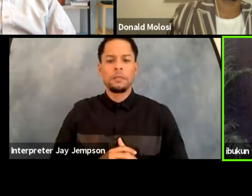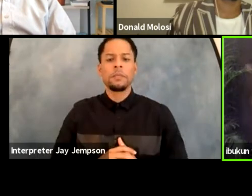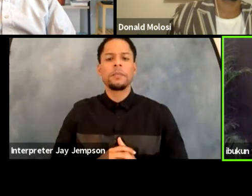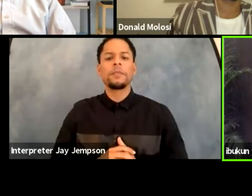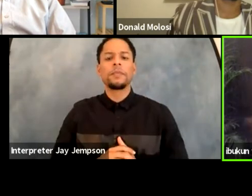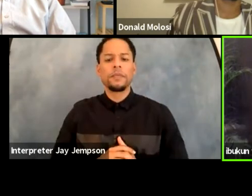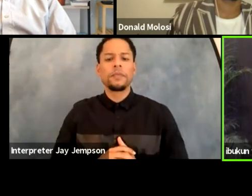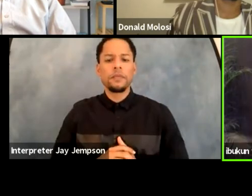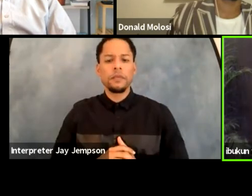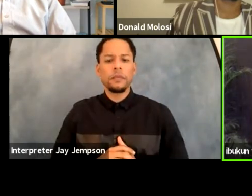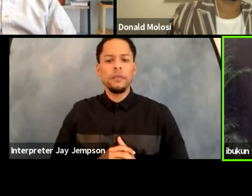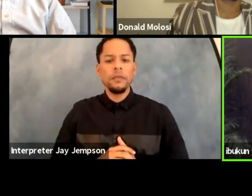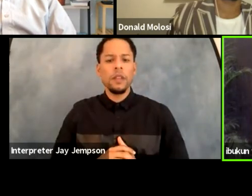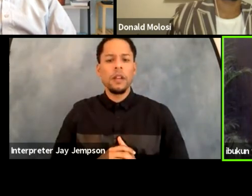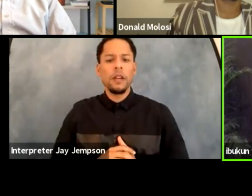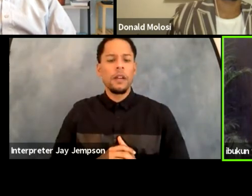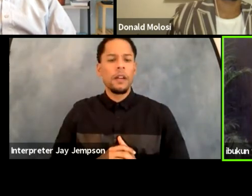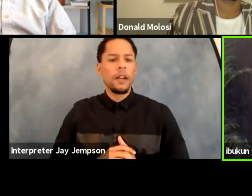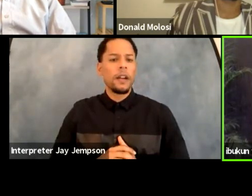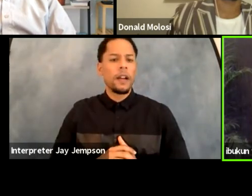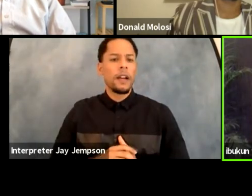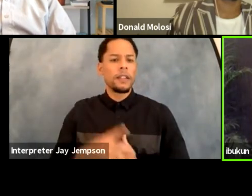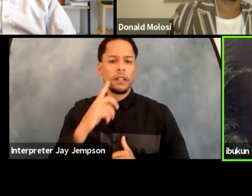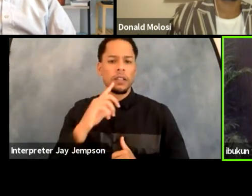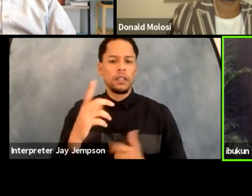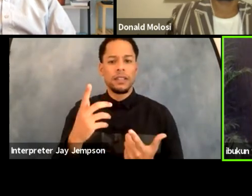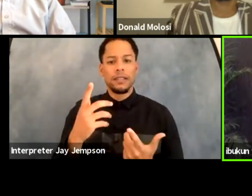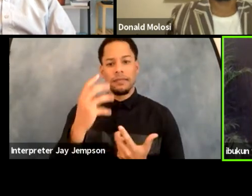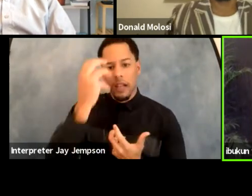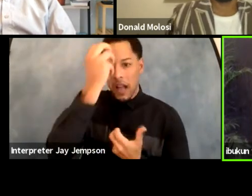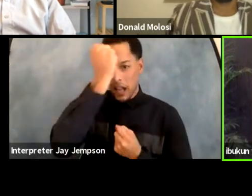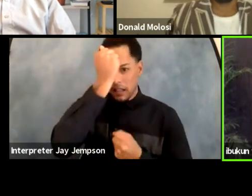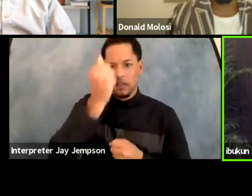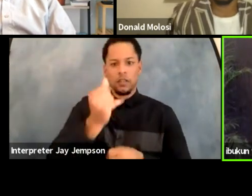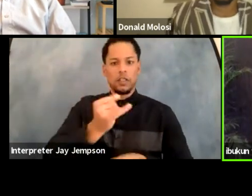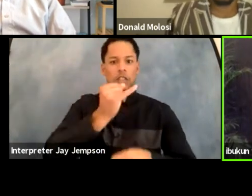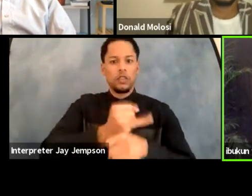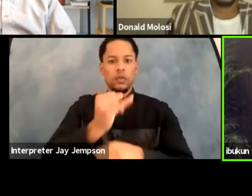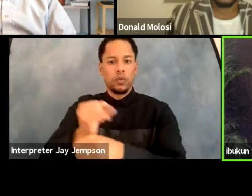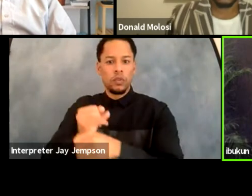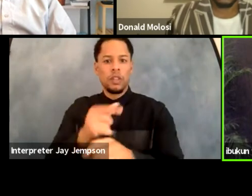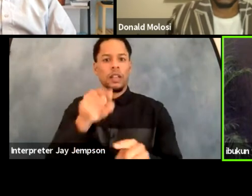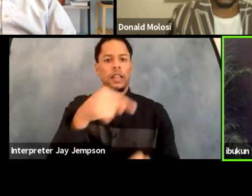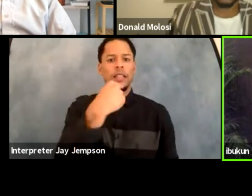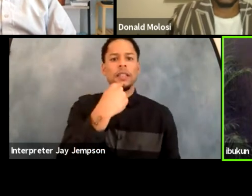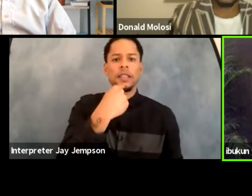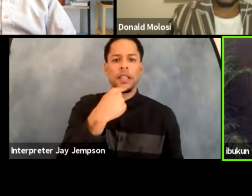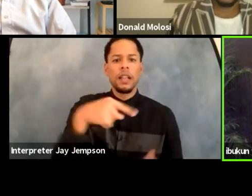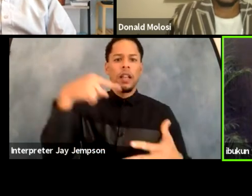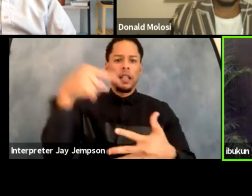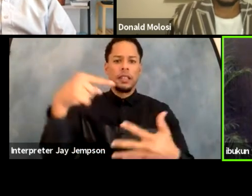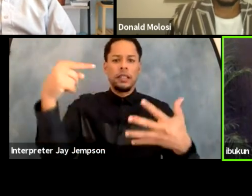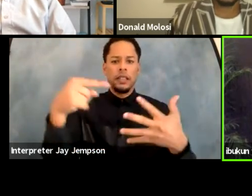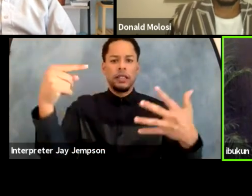you know, from an institution in UK, you know, that told us, you know, this is how the audience would like the